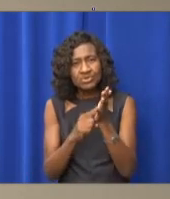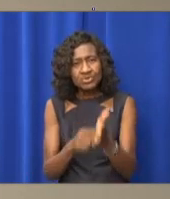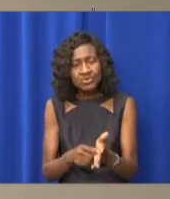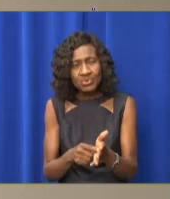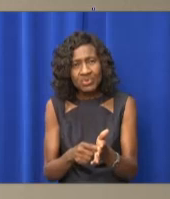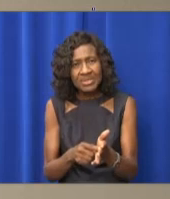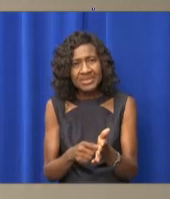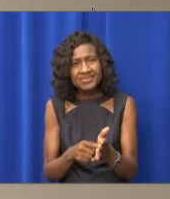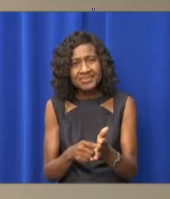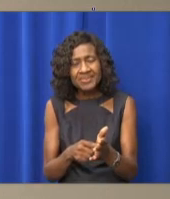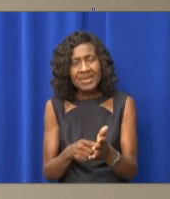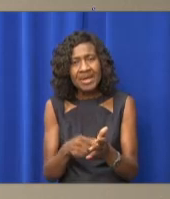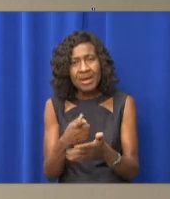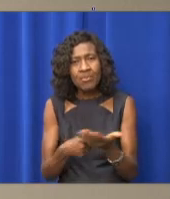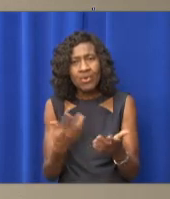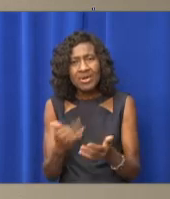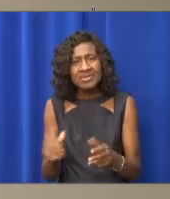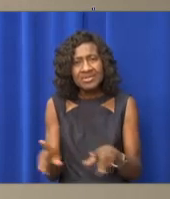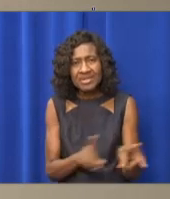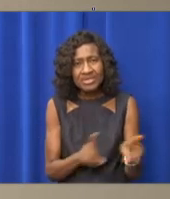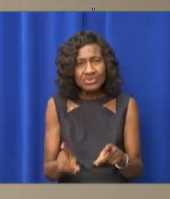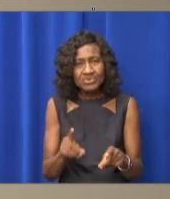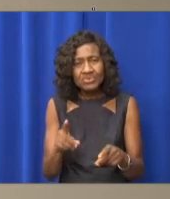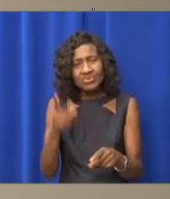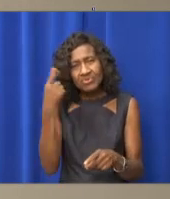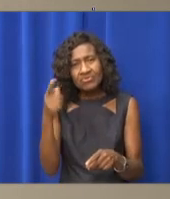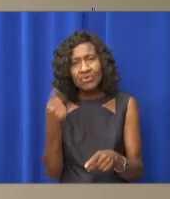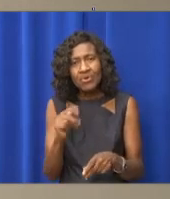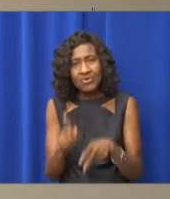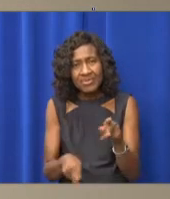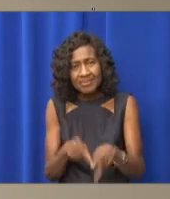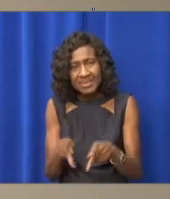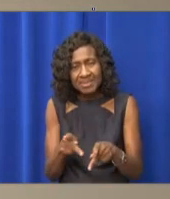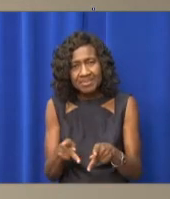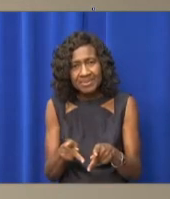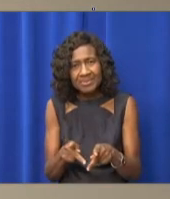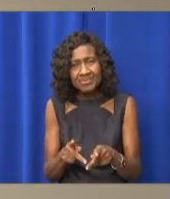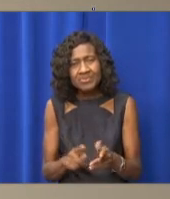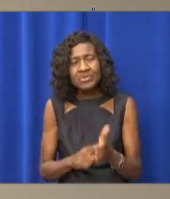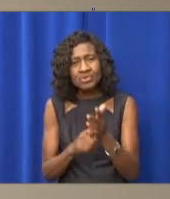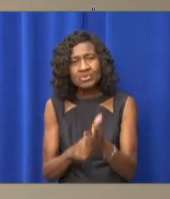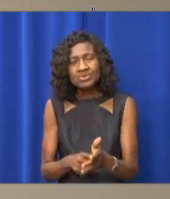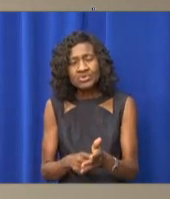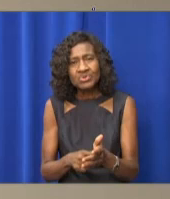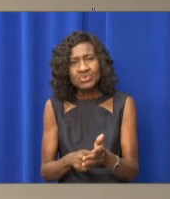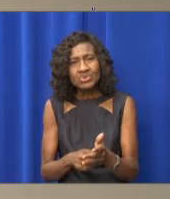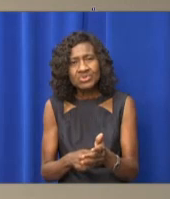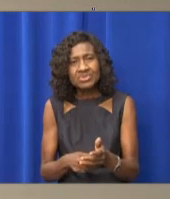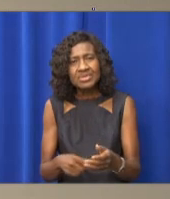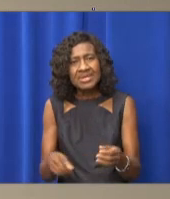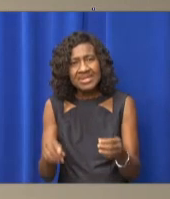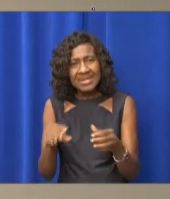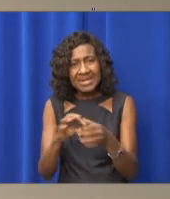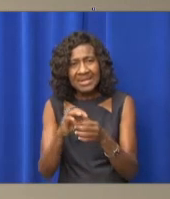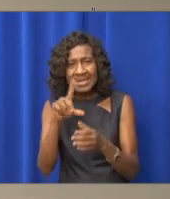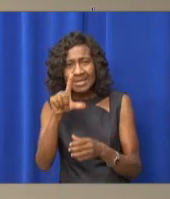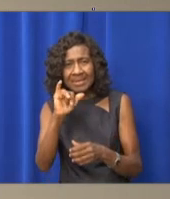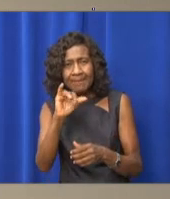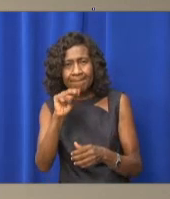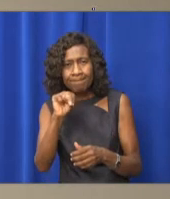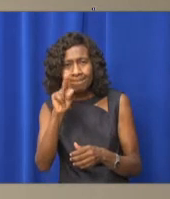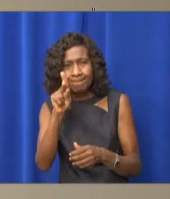of our population and the inextricable link between health, national development, and